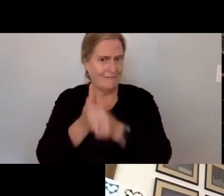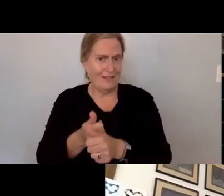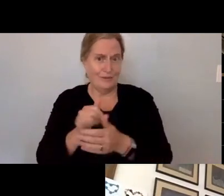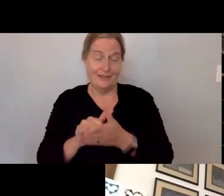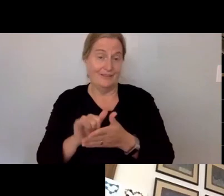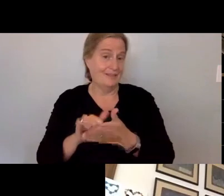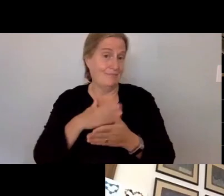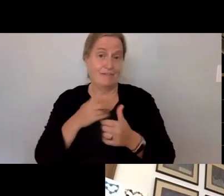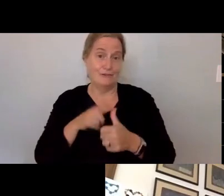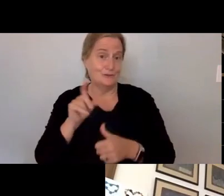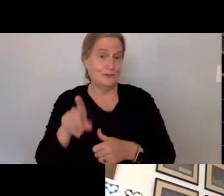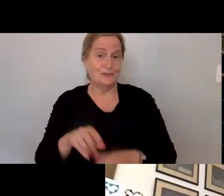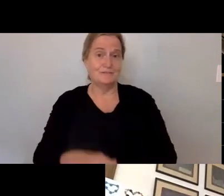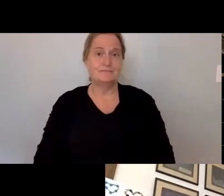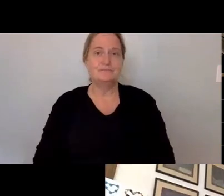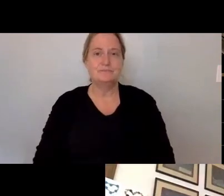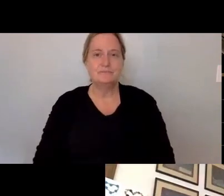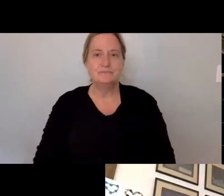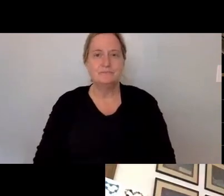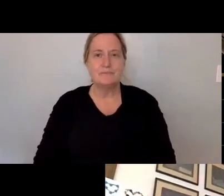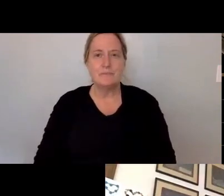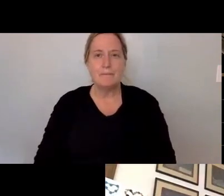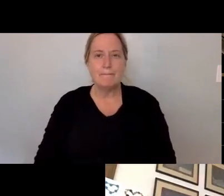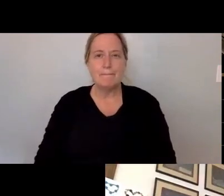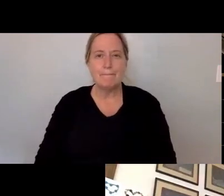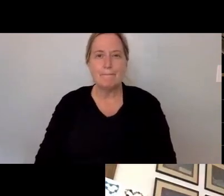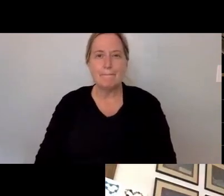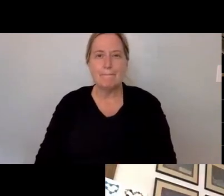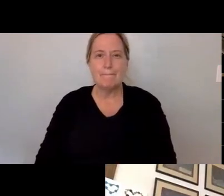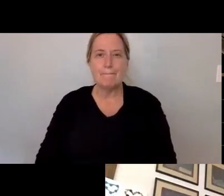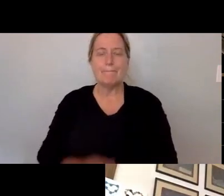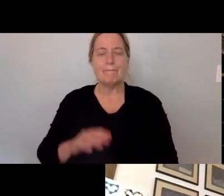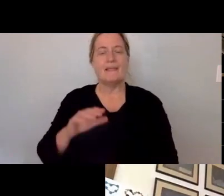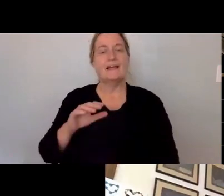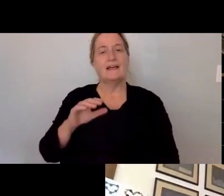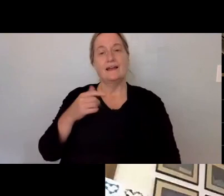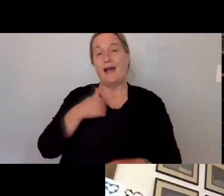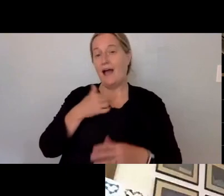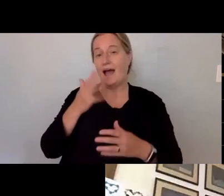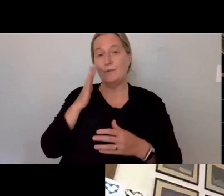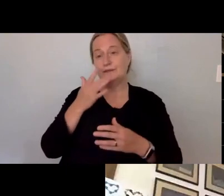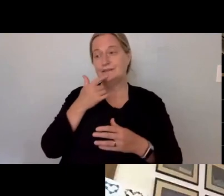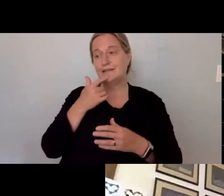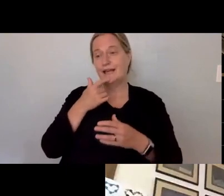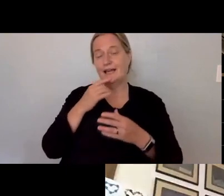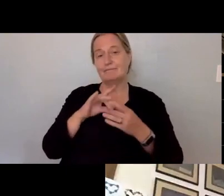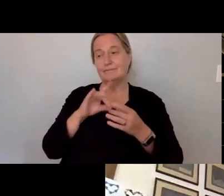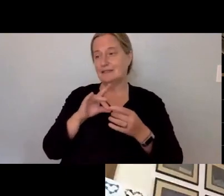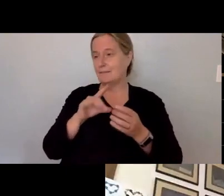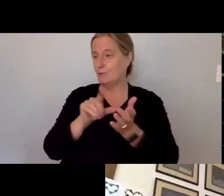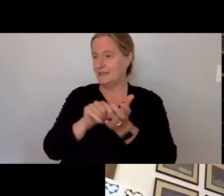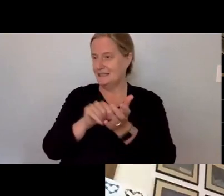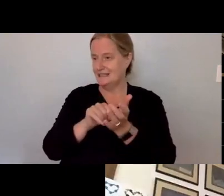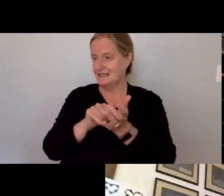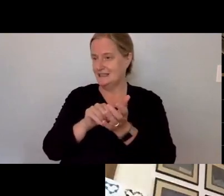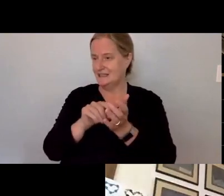Yeah. And I'll just comment real briefly. The print disability piece is, at least in